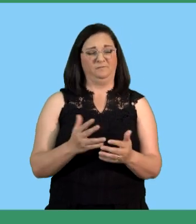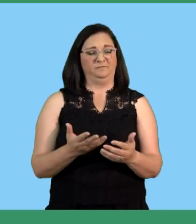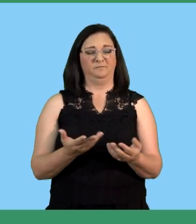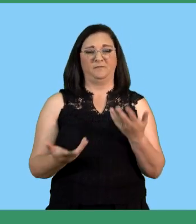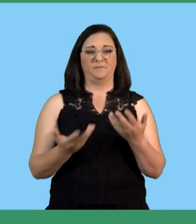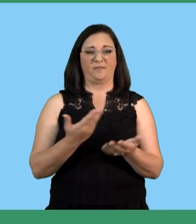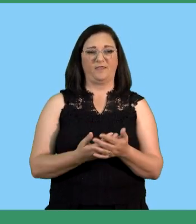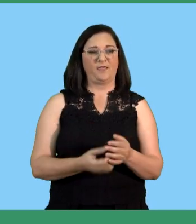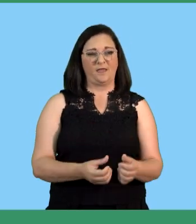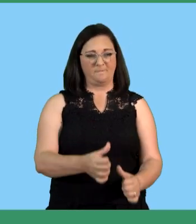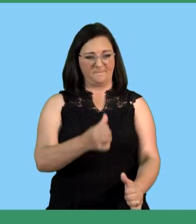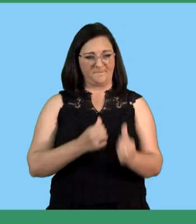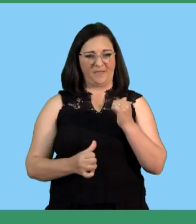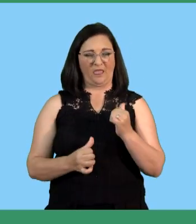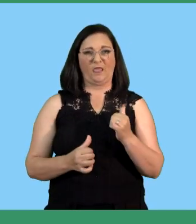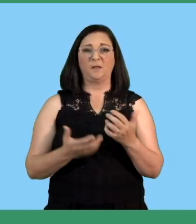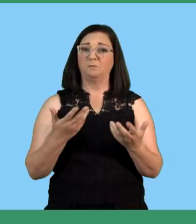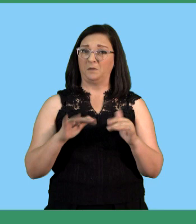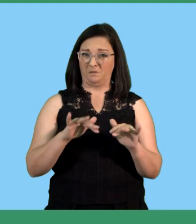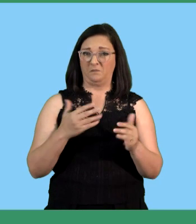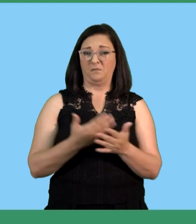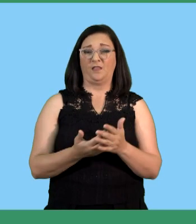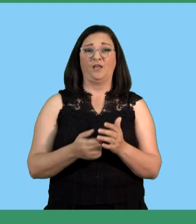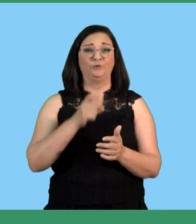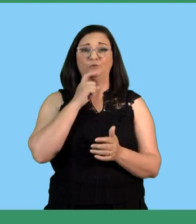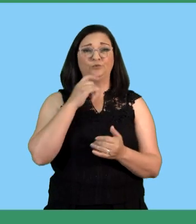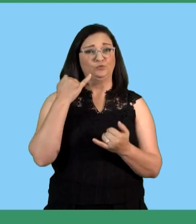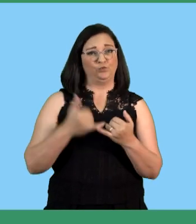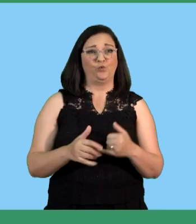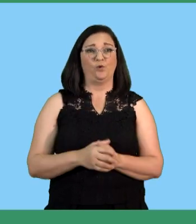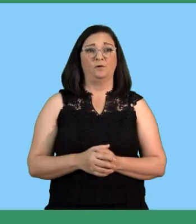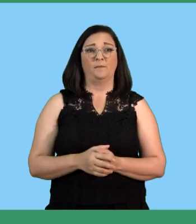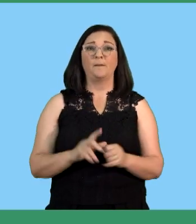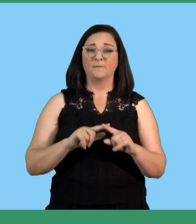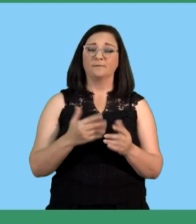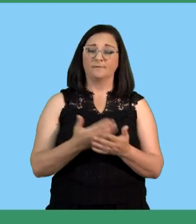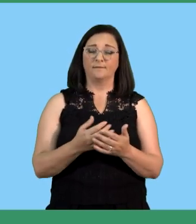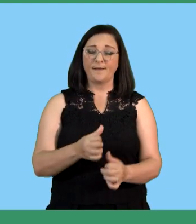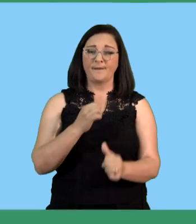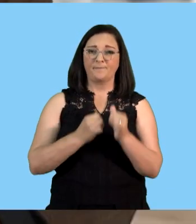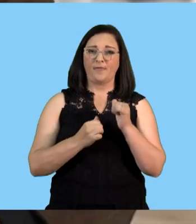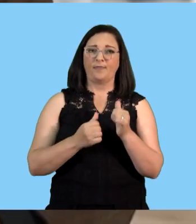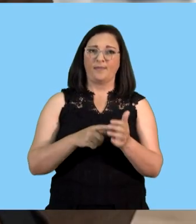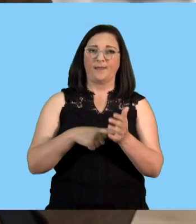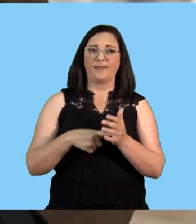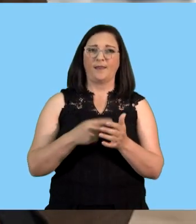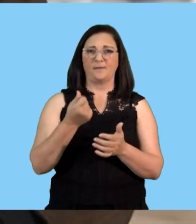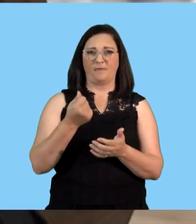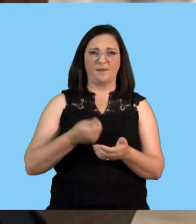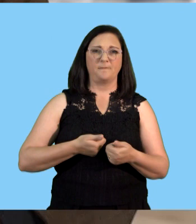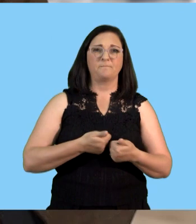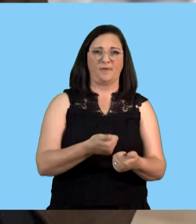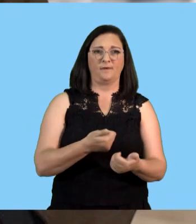when it's unnecessary to do so. So the right says you've got the right to return goods and claim a refund. You've got a right